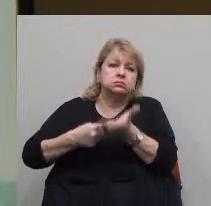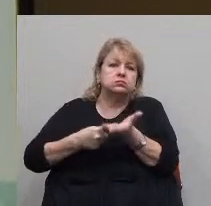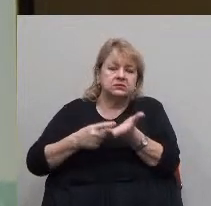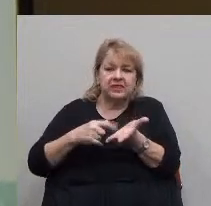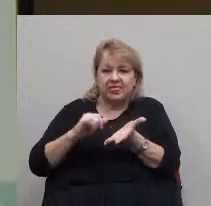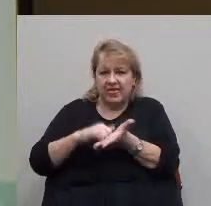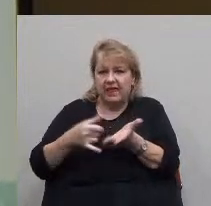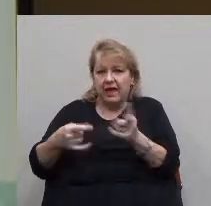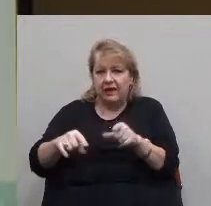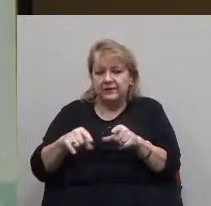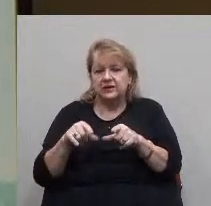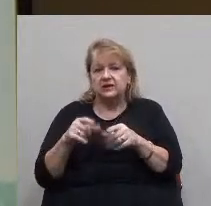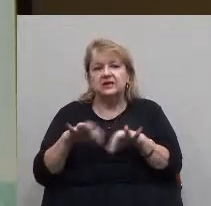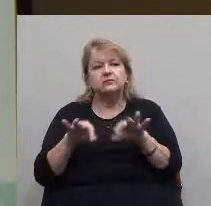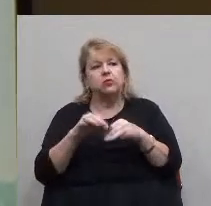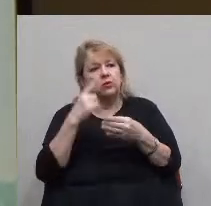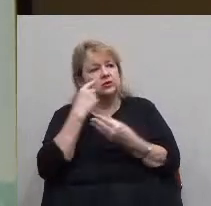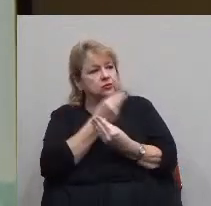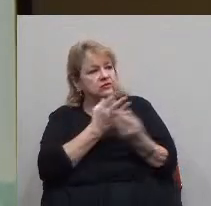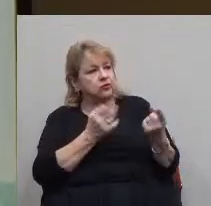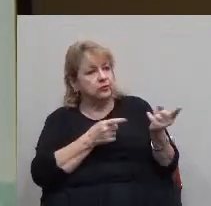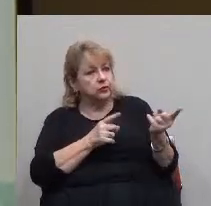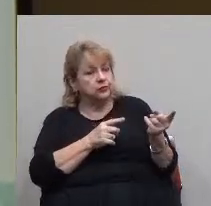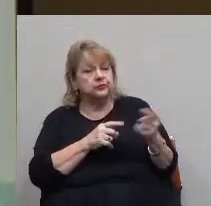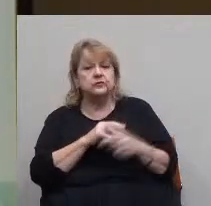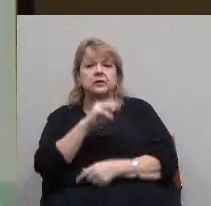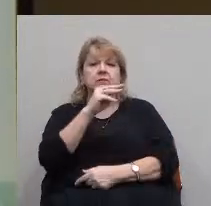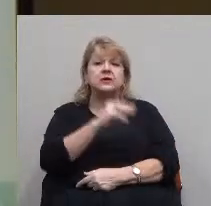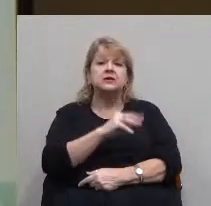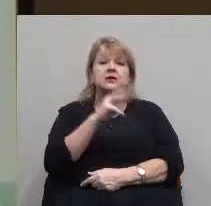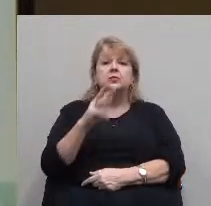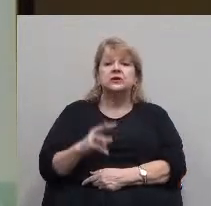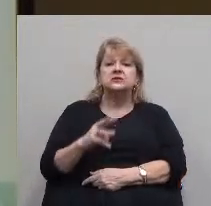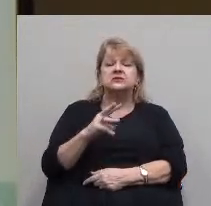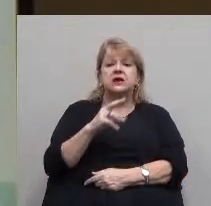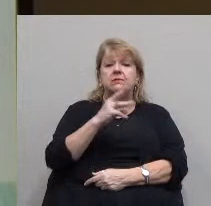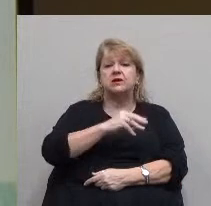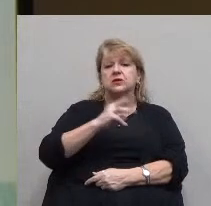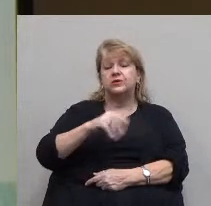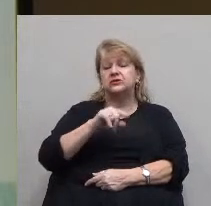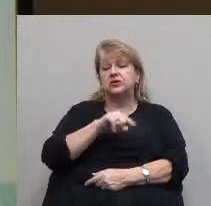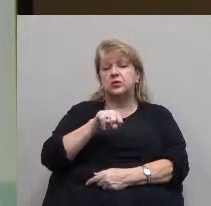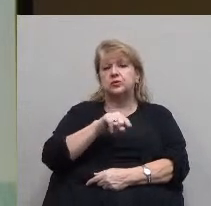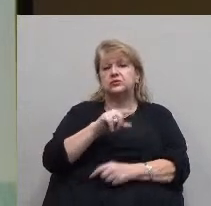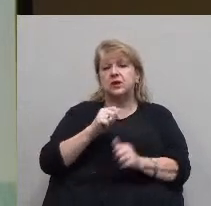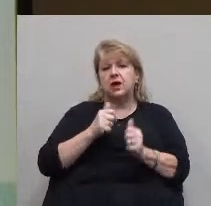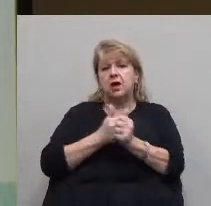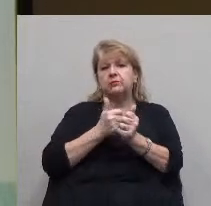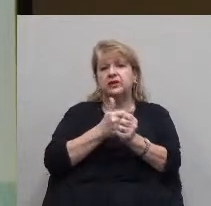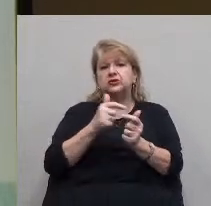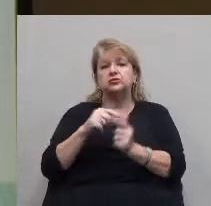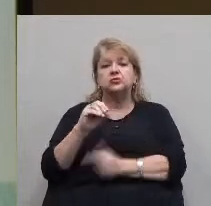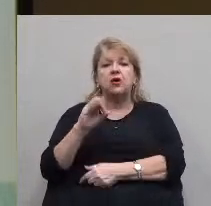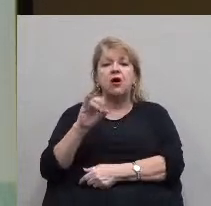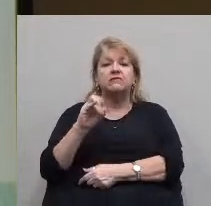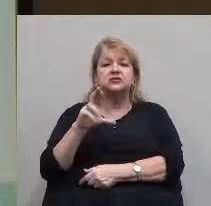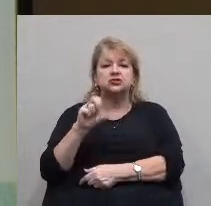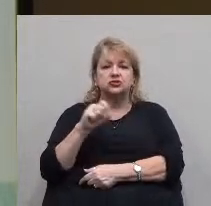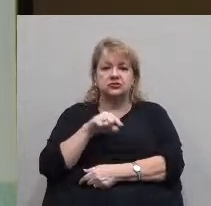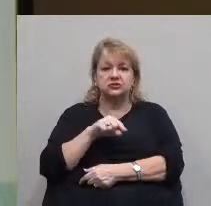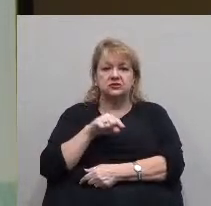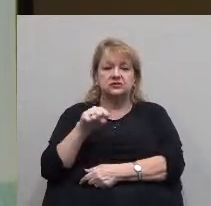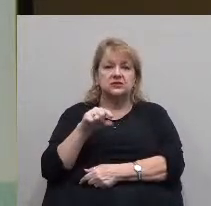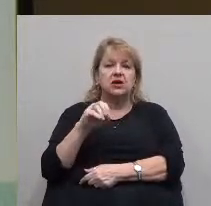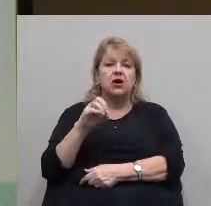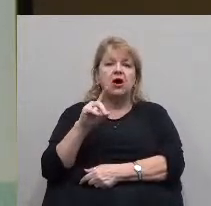happened that I think it's important for y'all to know about. Monday and Wednesday, those updates primarily I will give to the officers, because that is when the